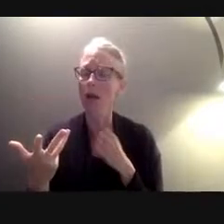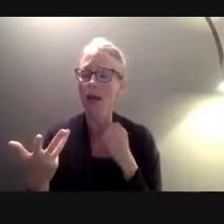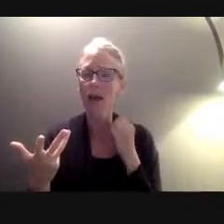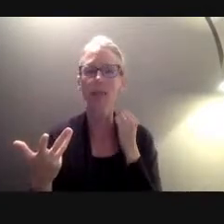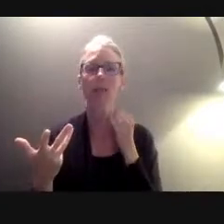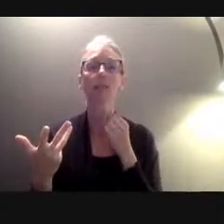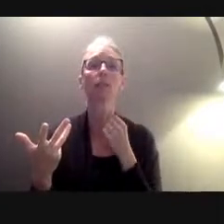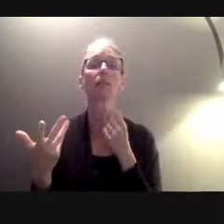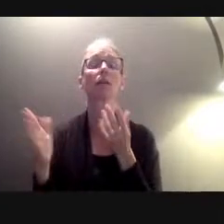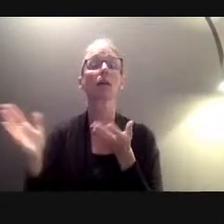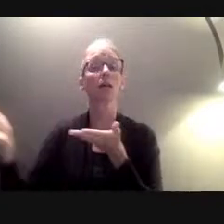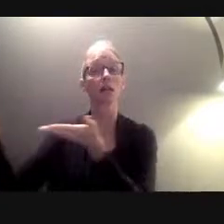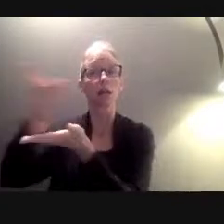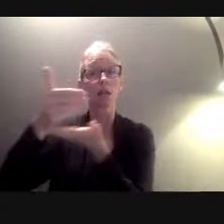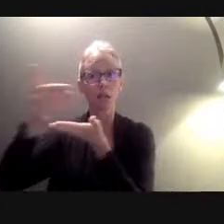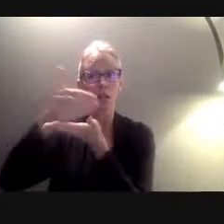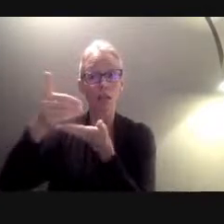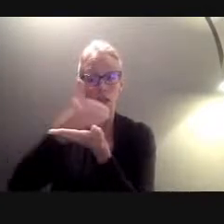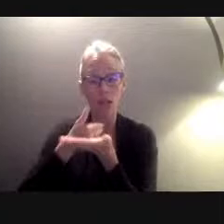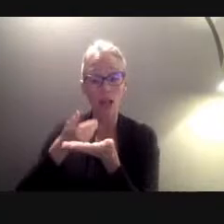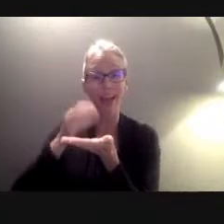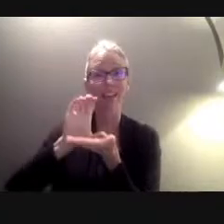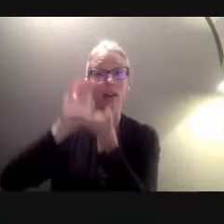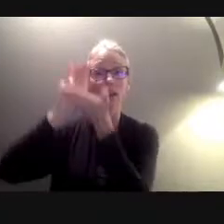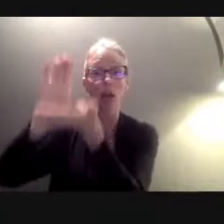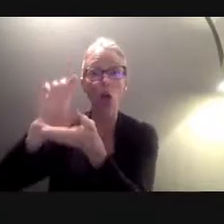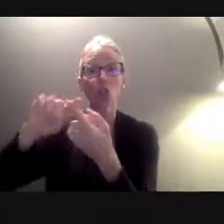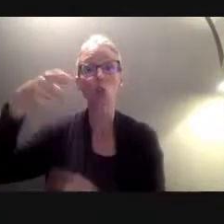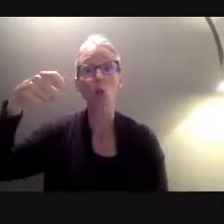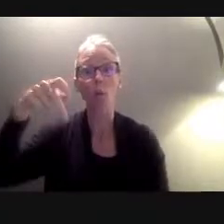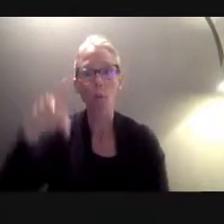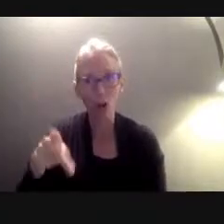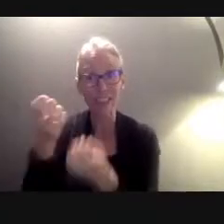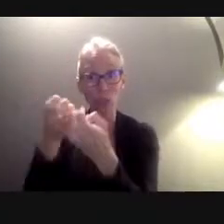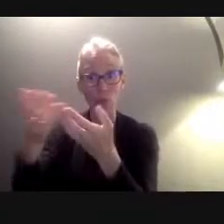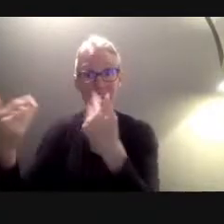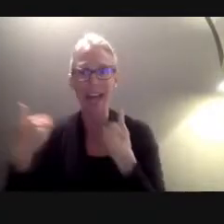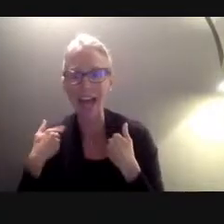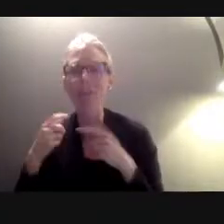money for the parks to be able to provide the equipment on site?